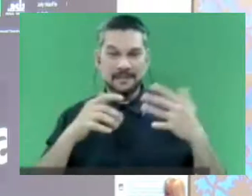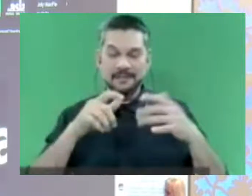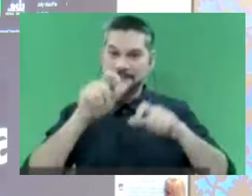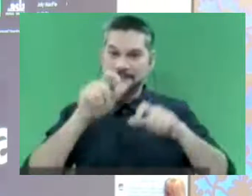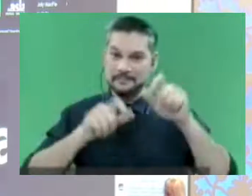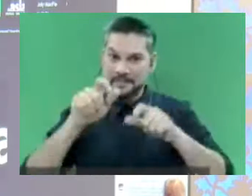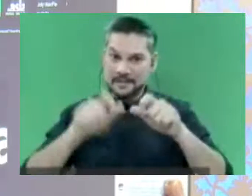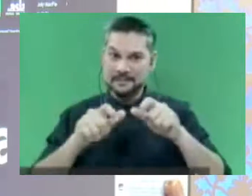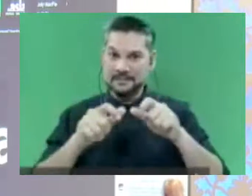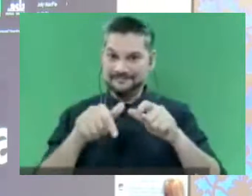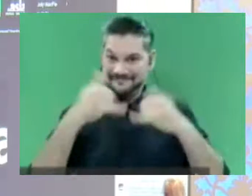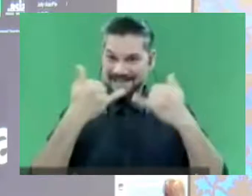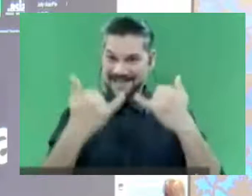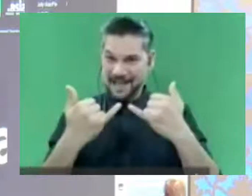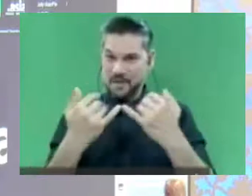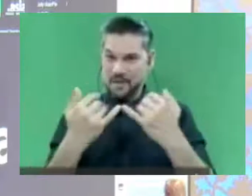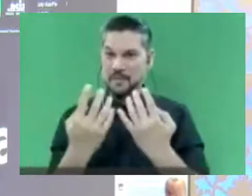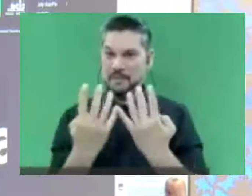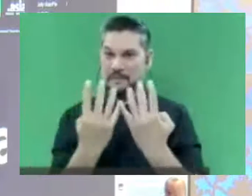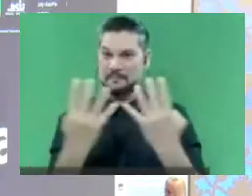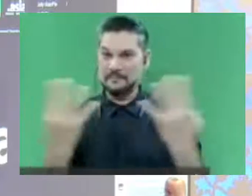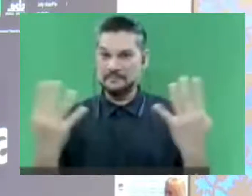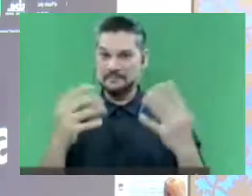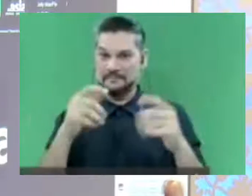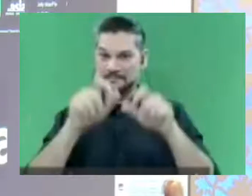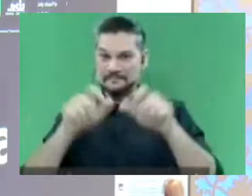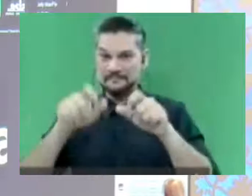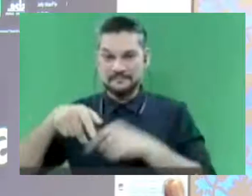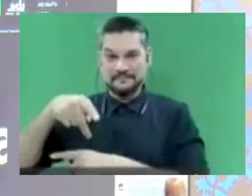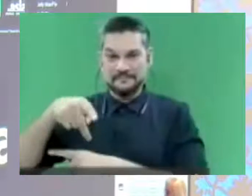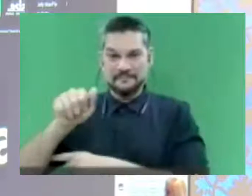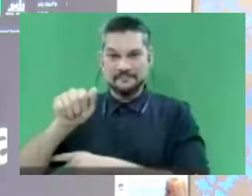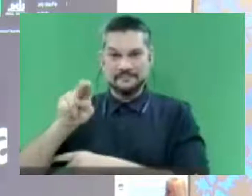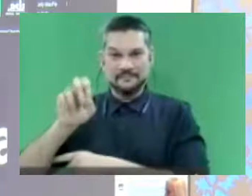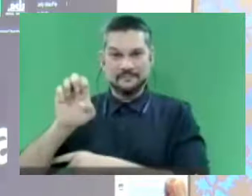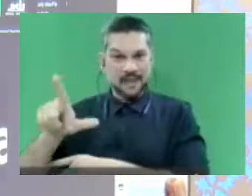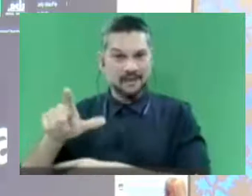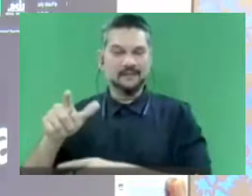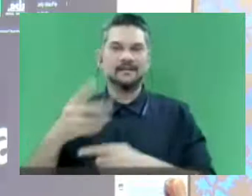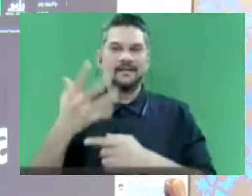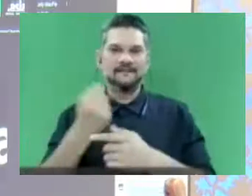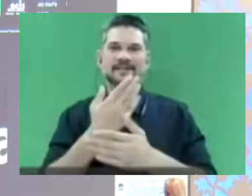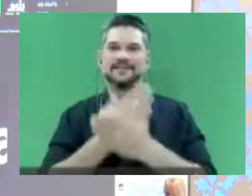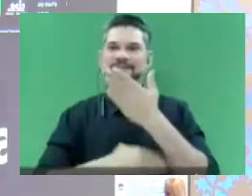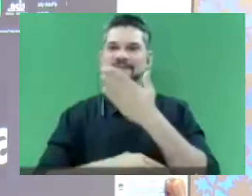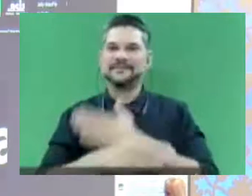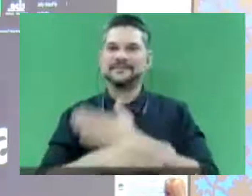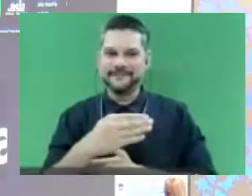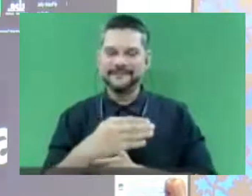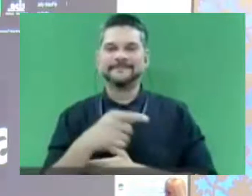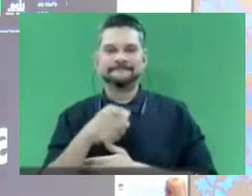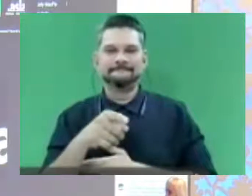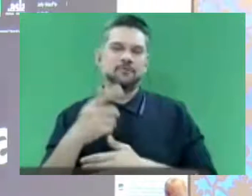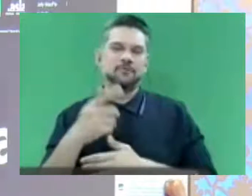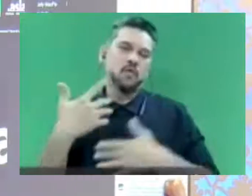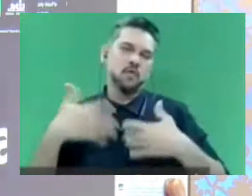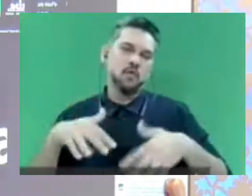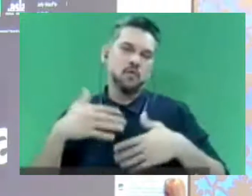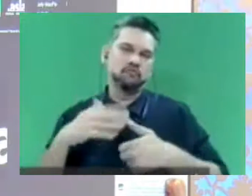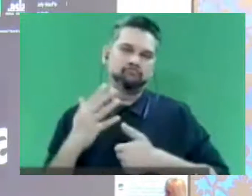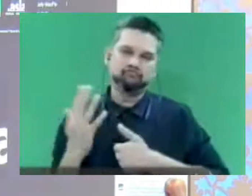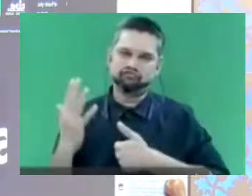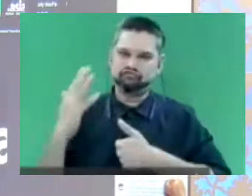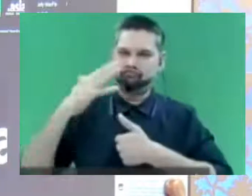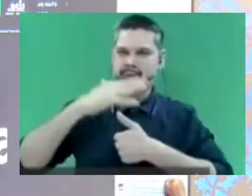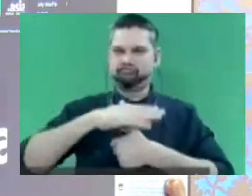disability. Anju does not, but is a fantastic champion of the disability community. So thank you,